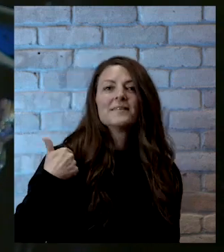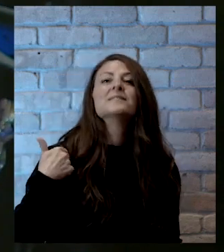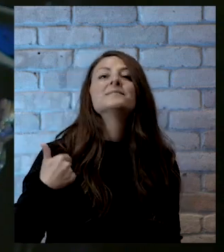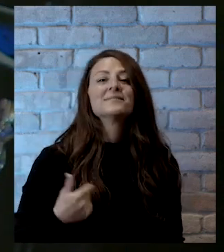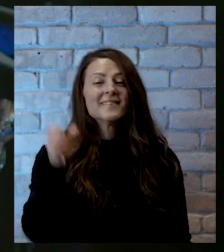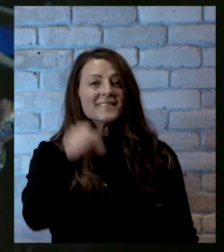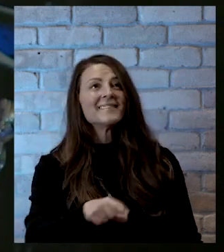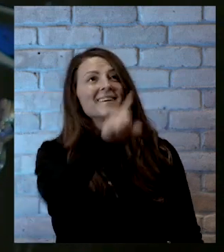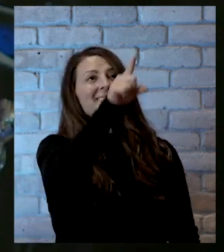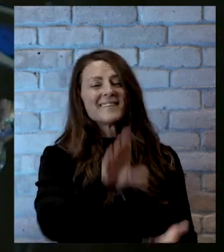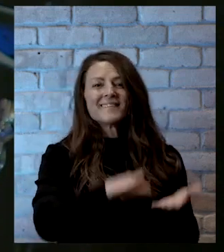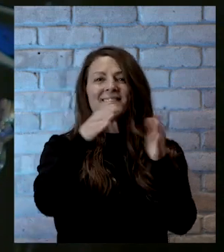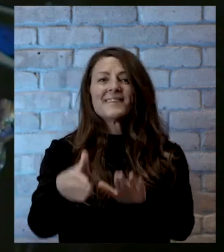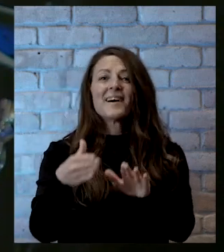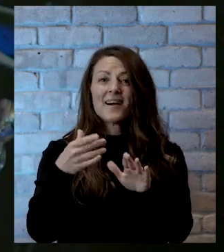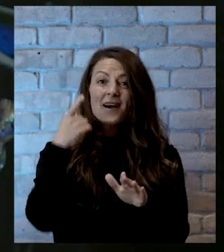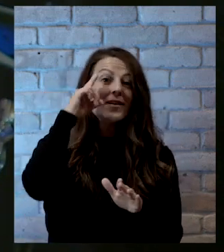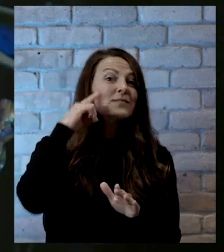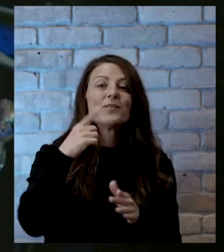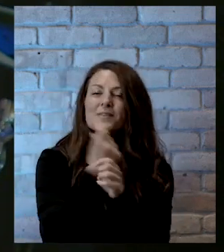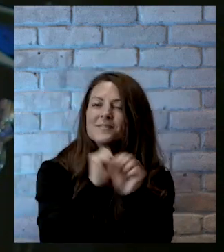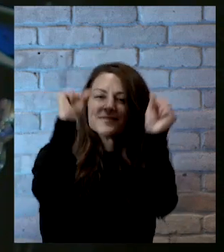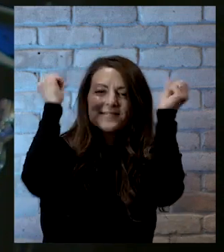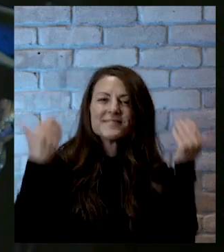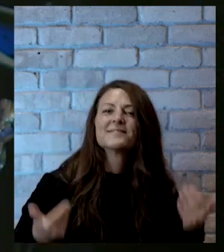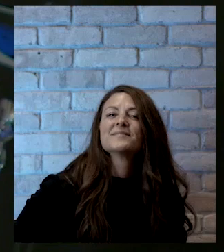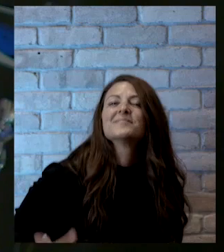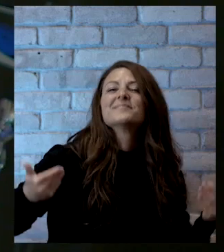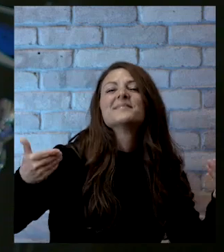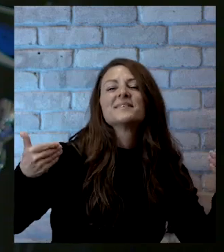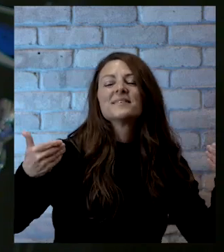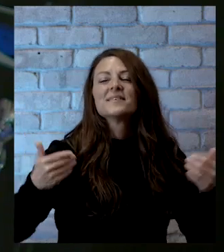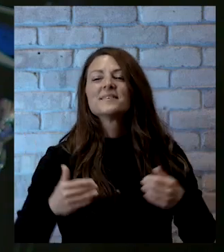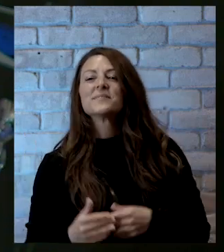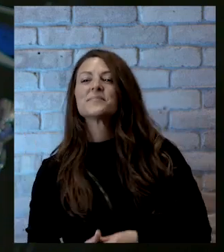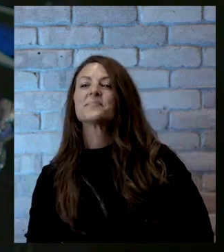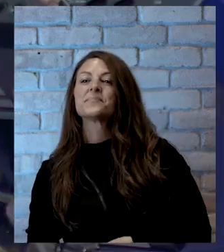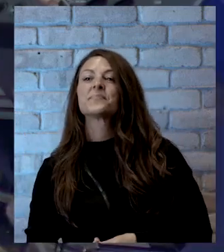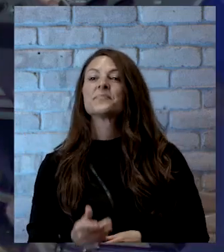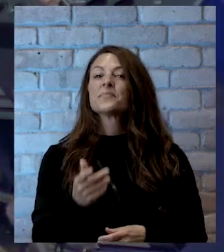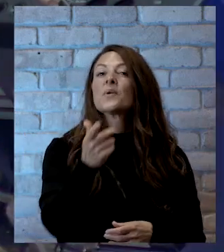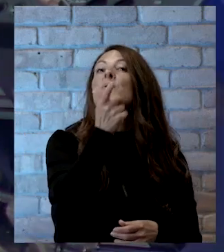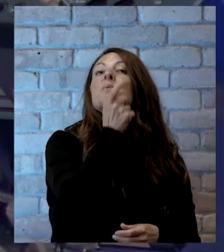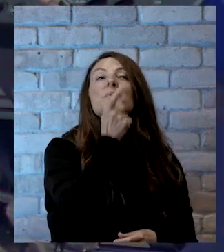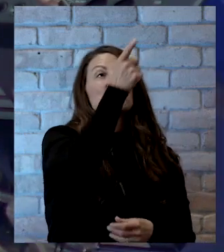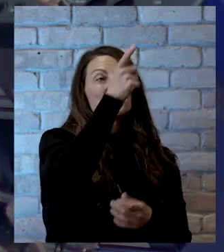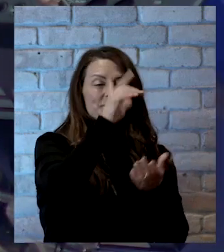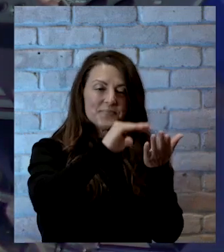died for me.